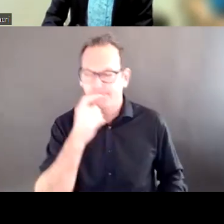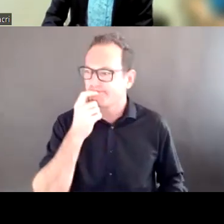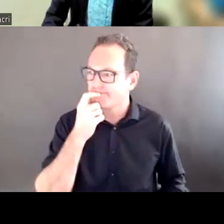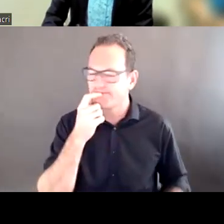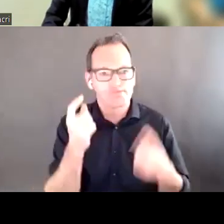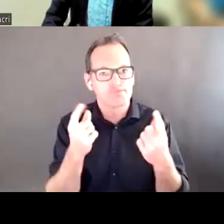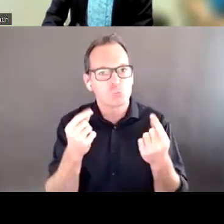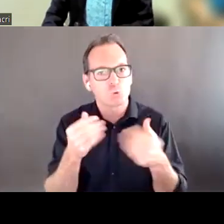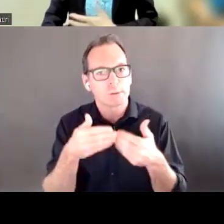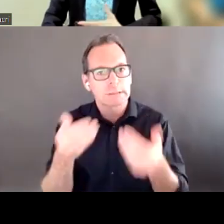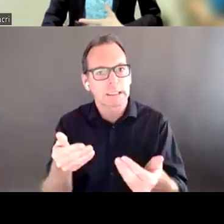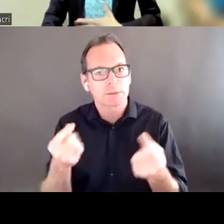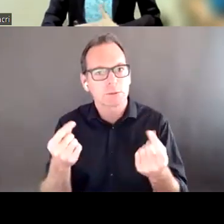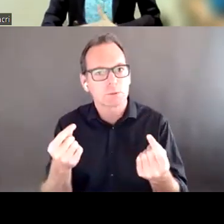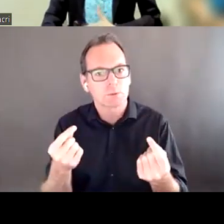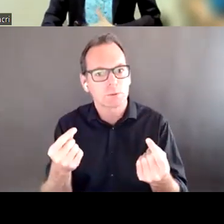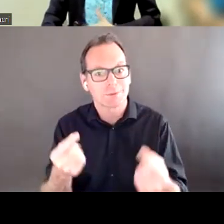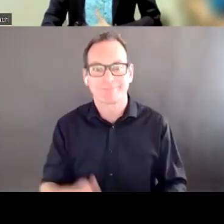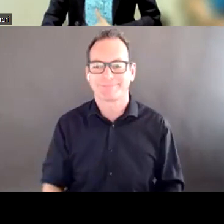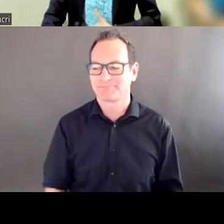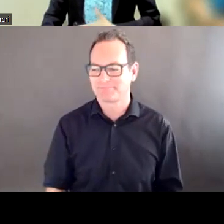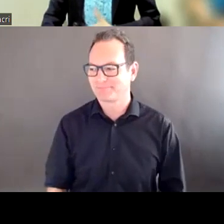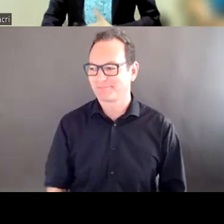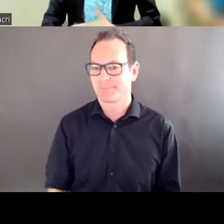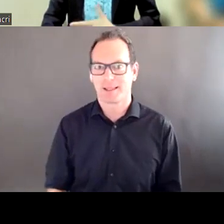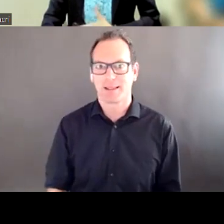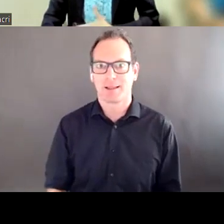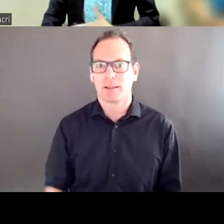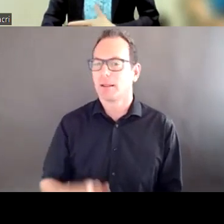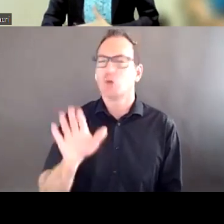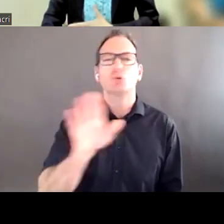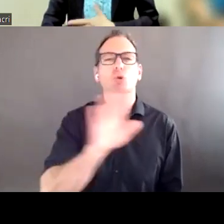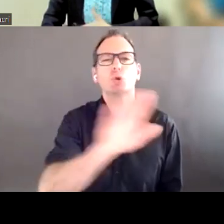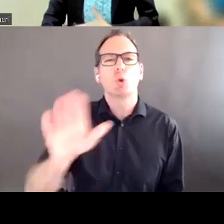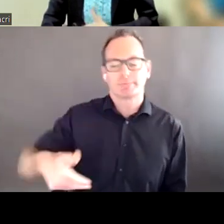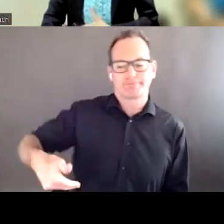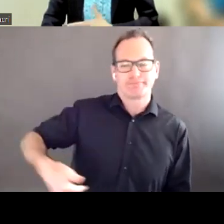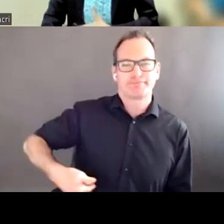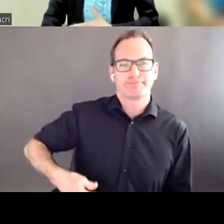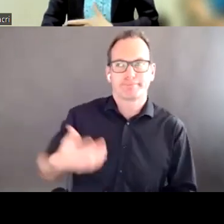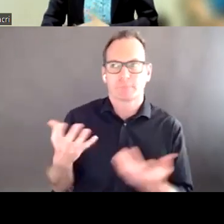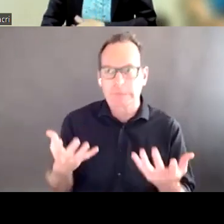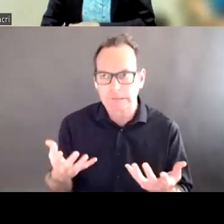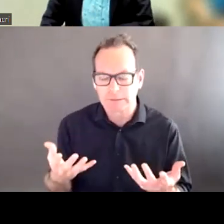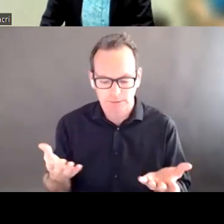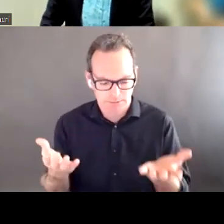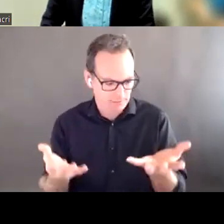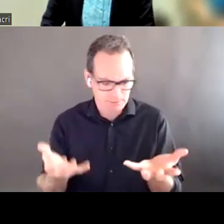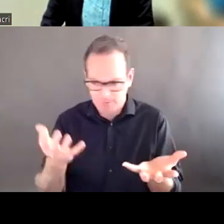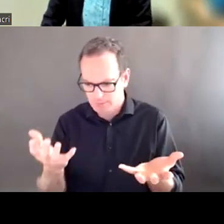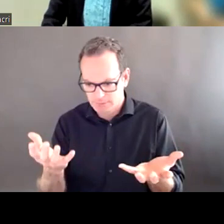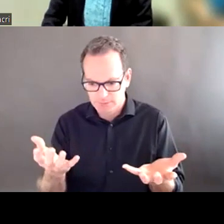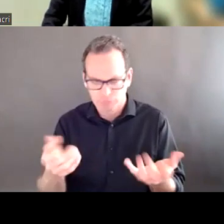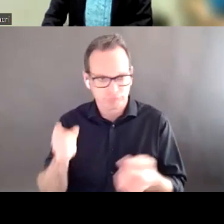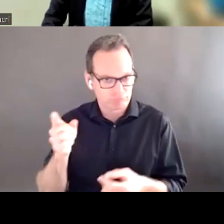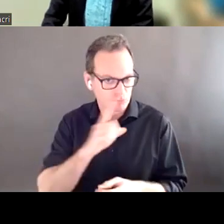Okay. So this is that, gut reaction that is very important that Denise Coster mentioned in the